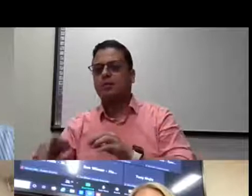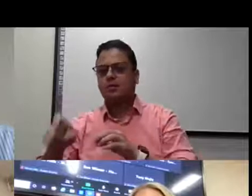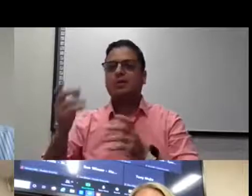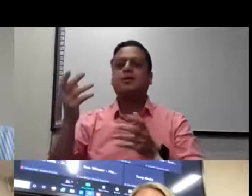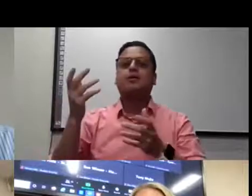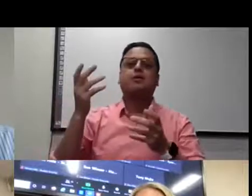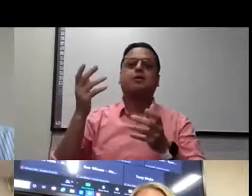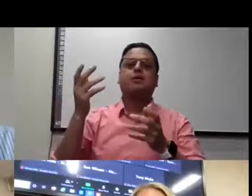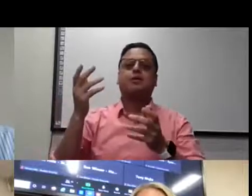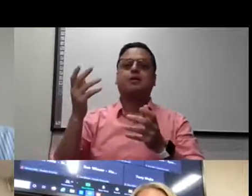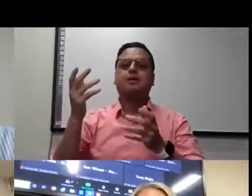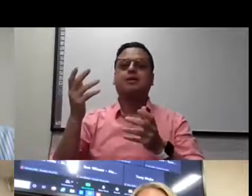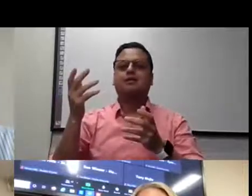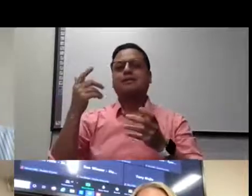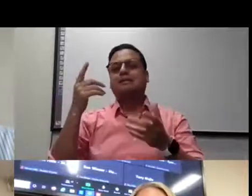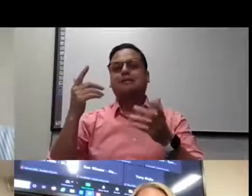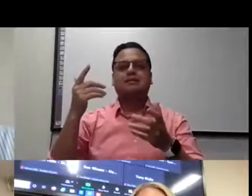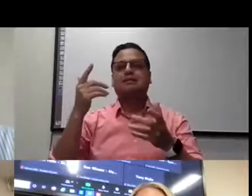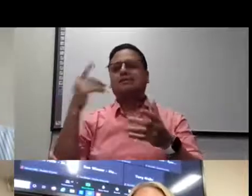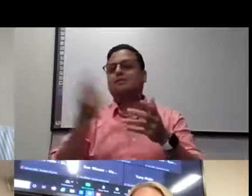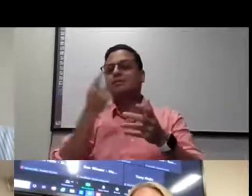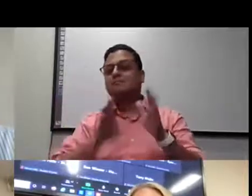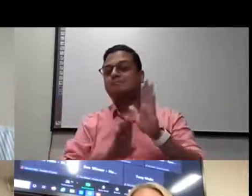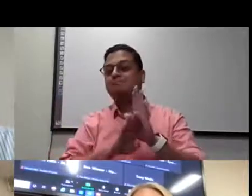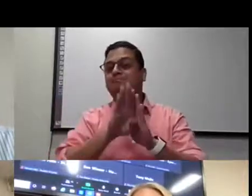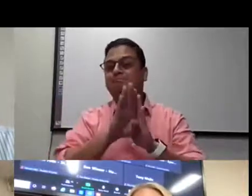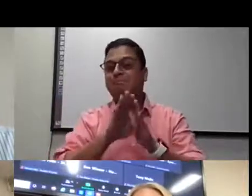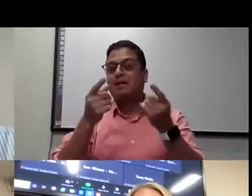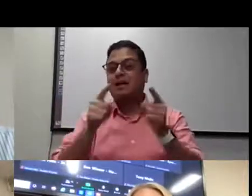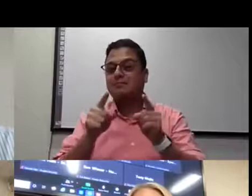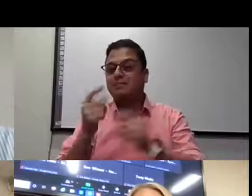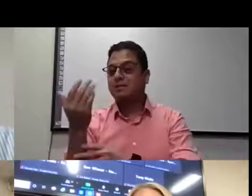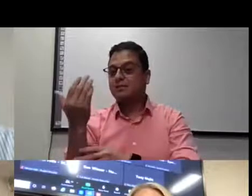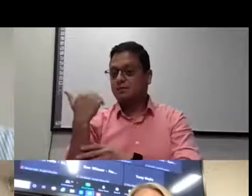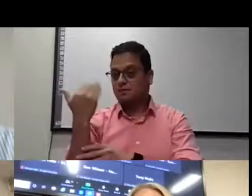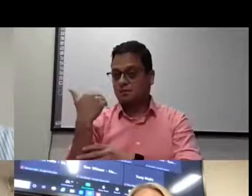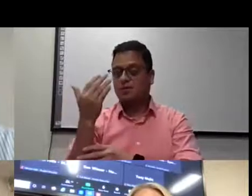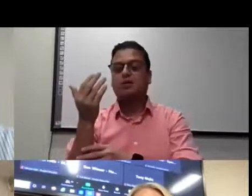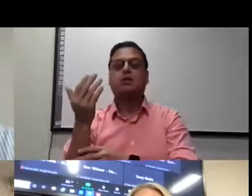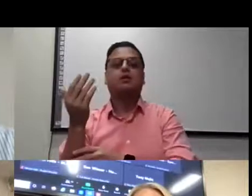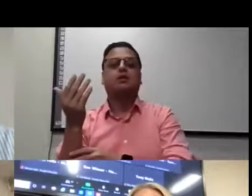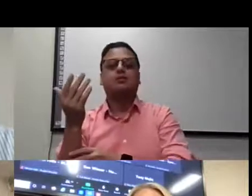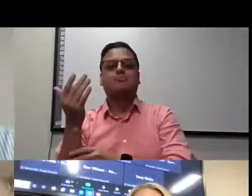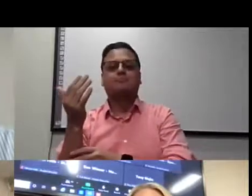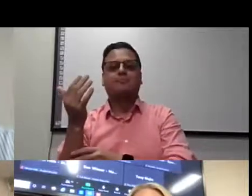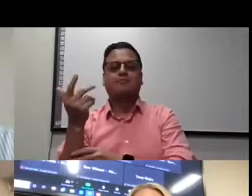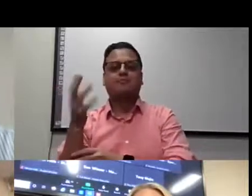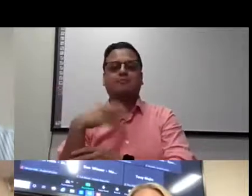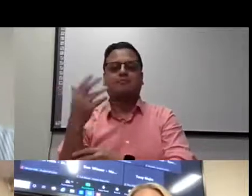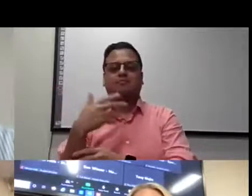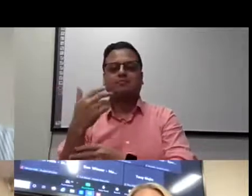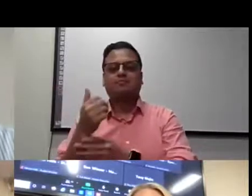What seems to have come about in the past is that